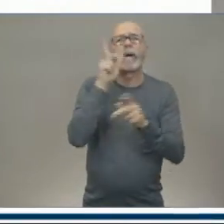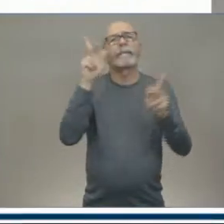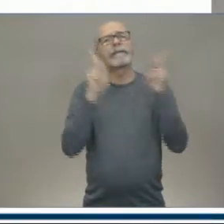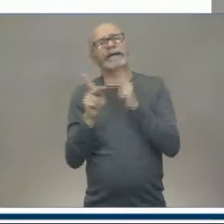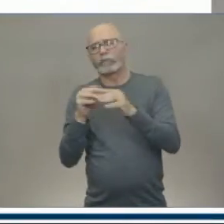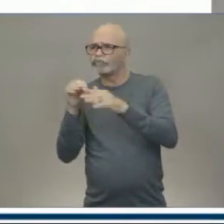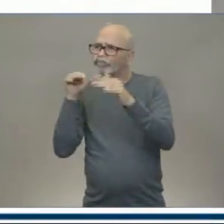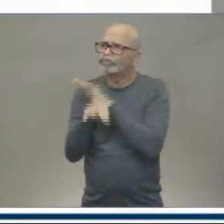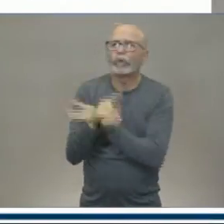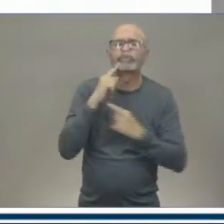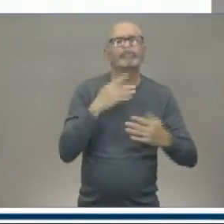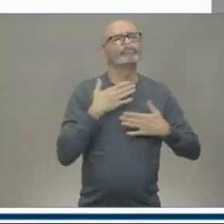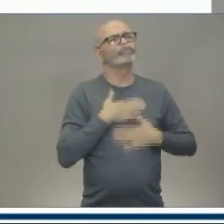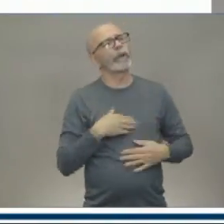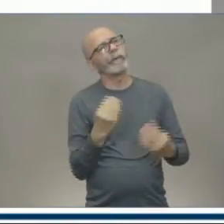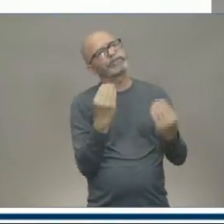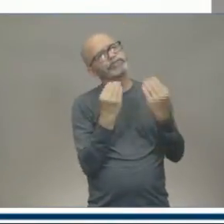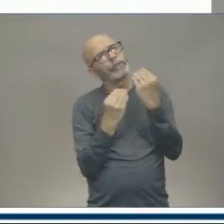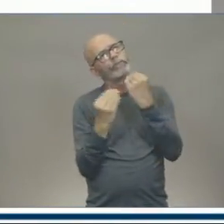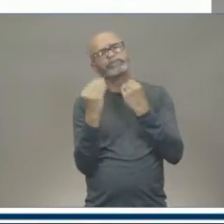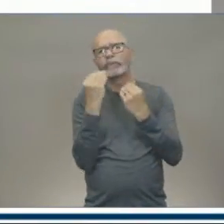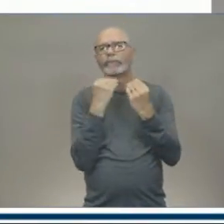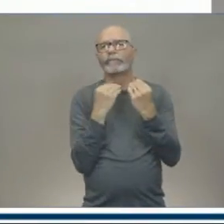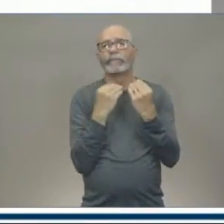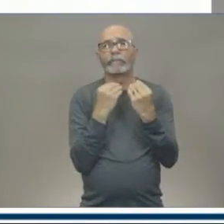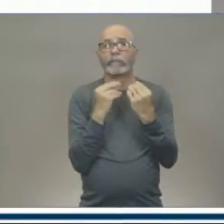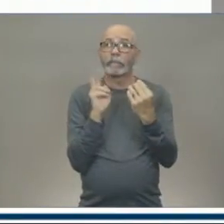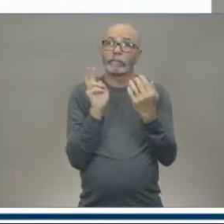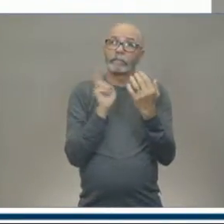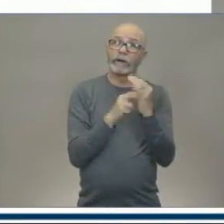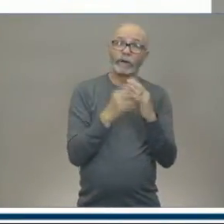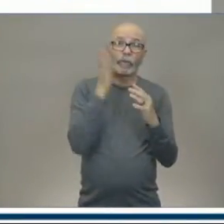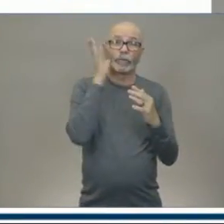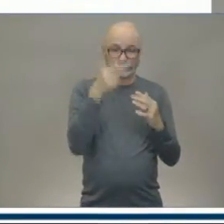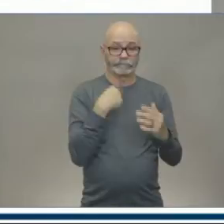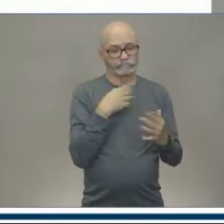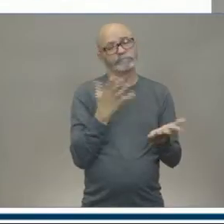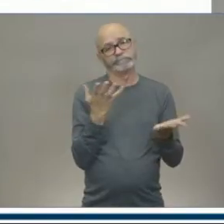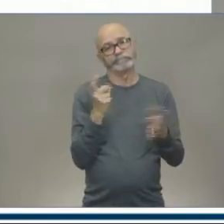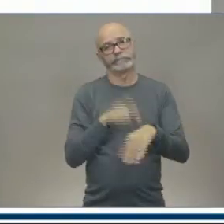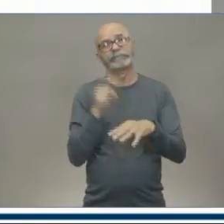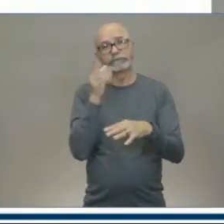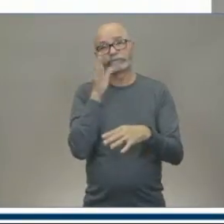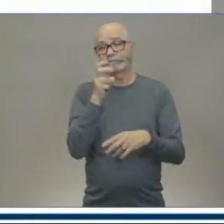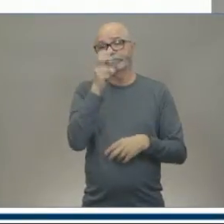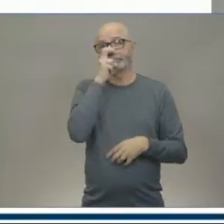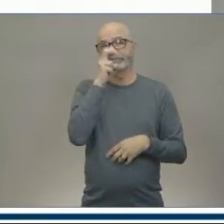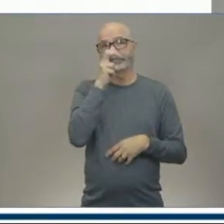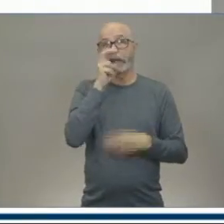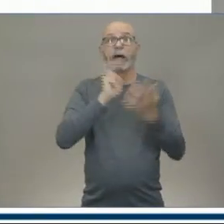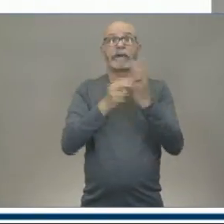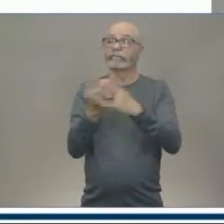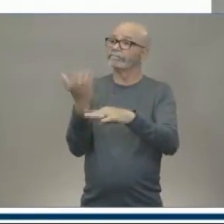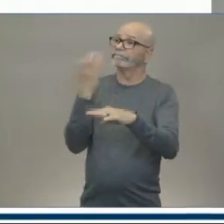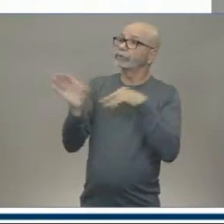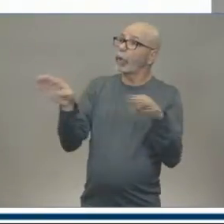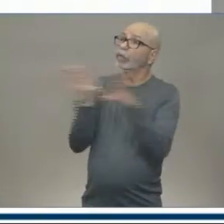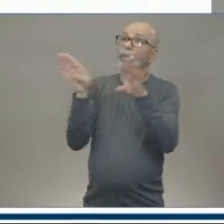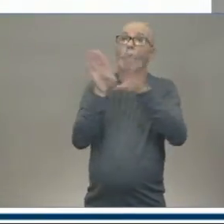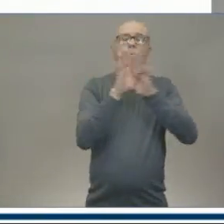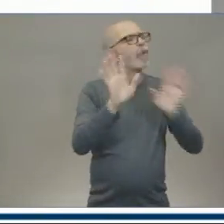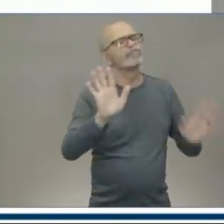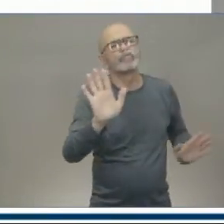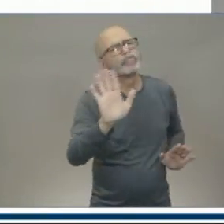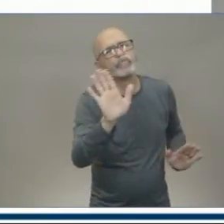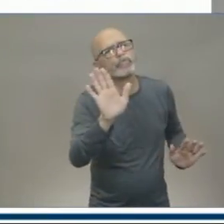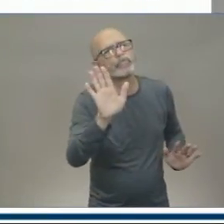say we're taking stronger action, it doesn't mean we're shutting everything down. We know that shutting down the whole province would come with many personal and